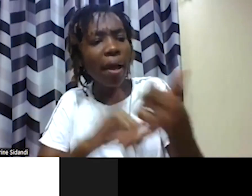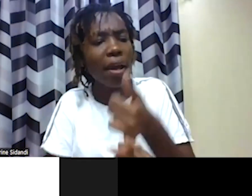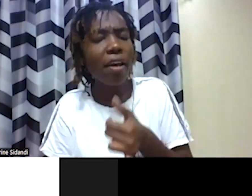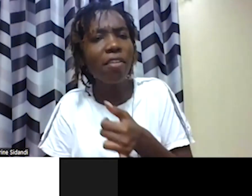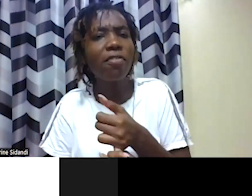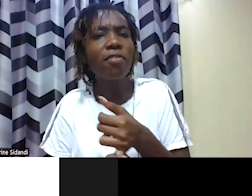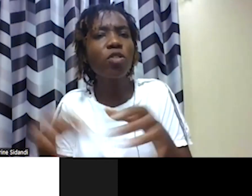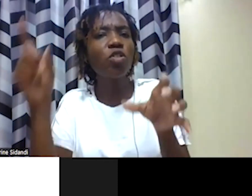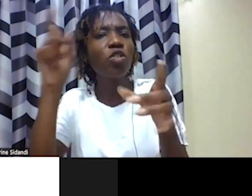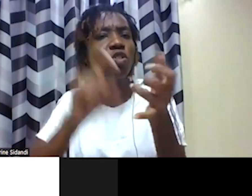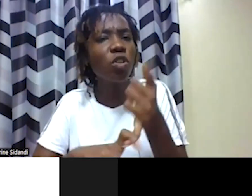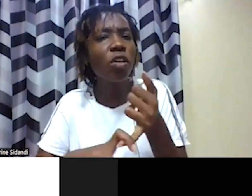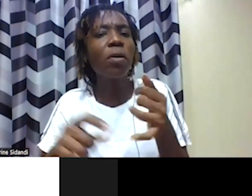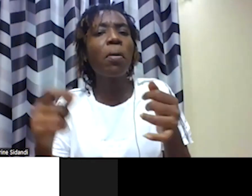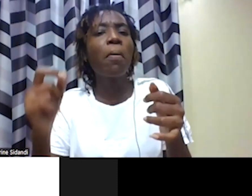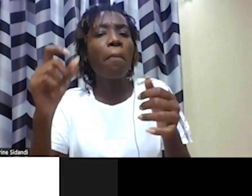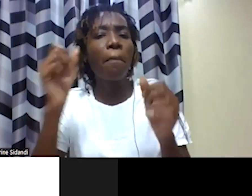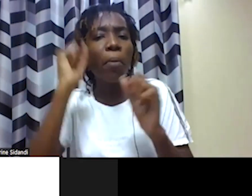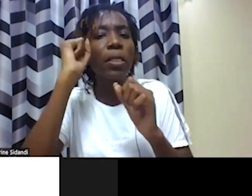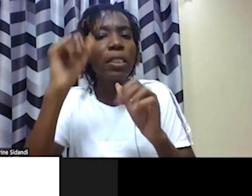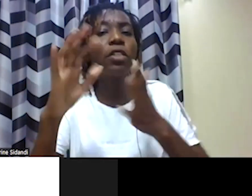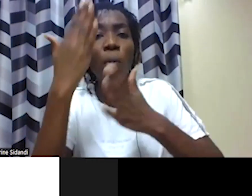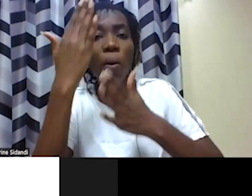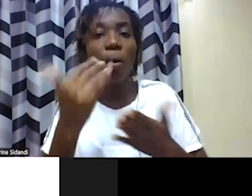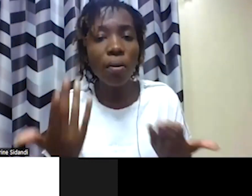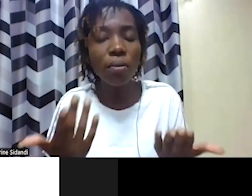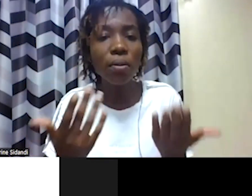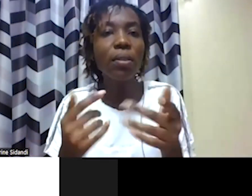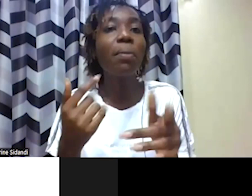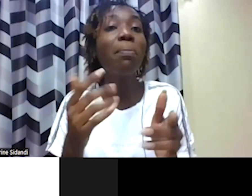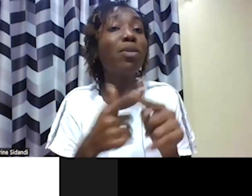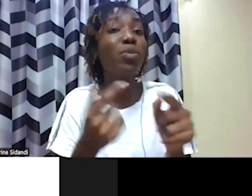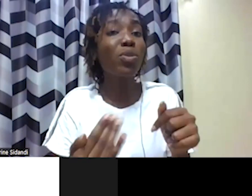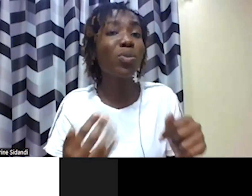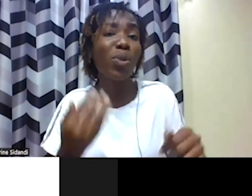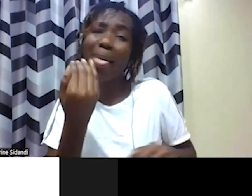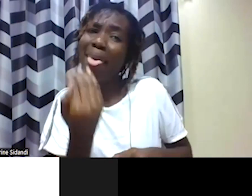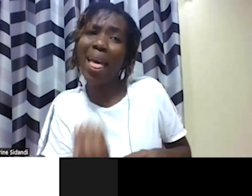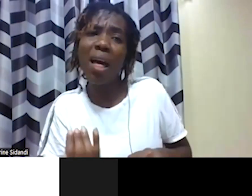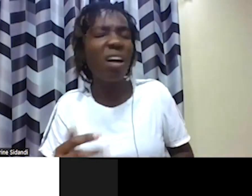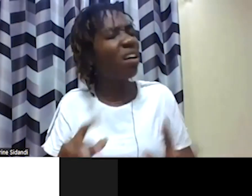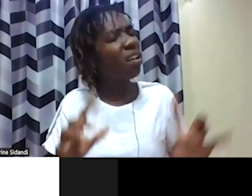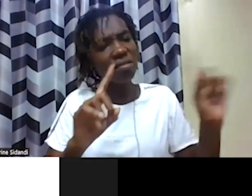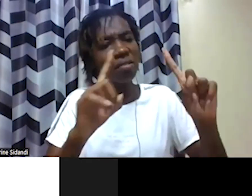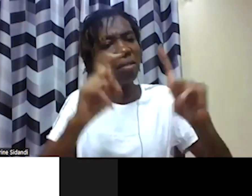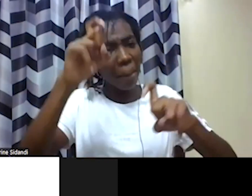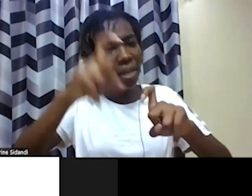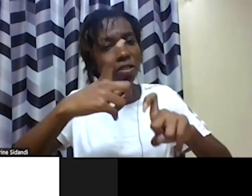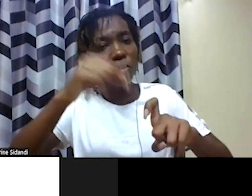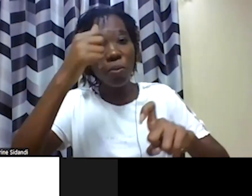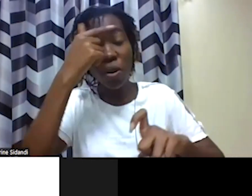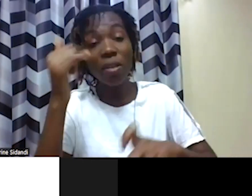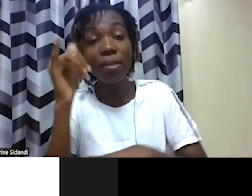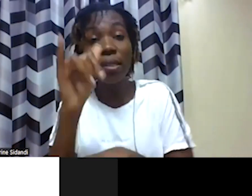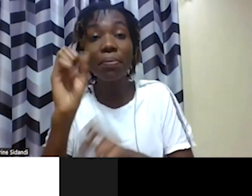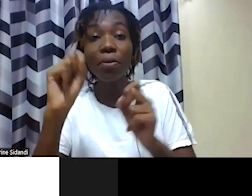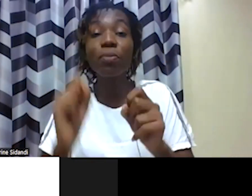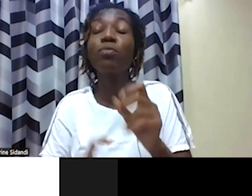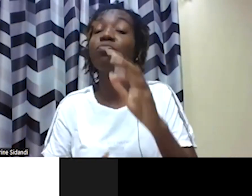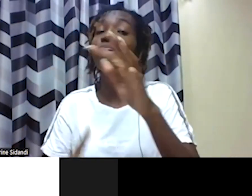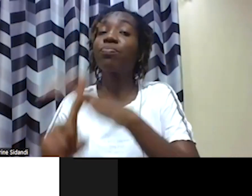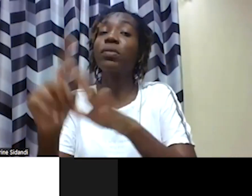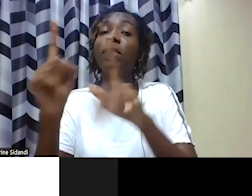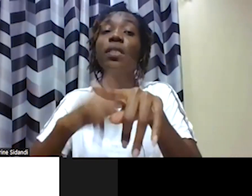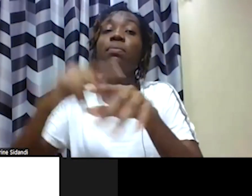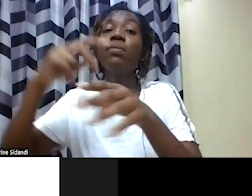children were still young and all that. But he said, yeah, she just has to go. And this will come when you stand on